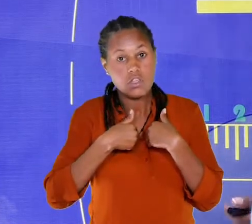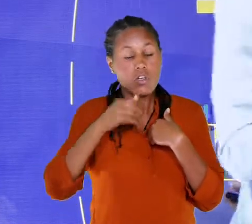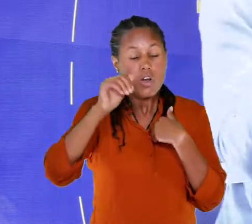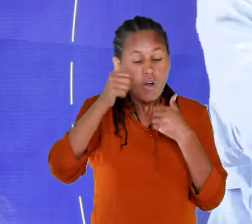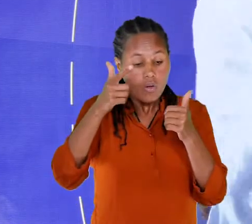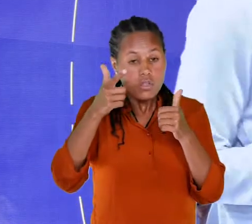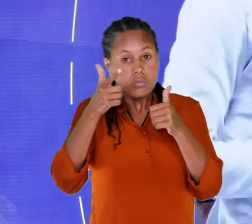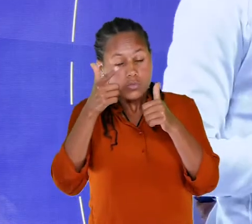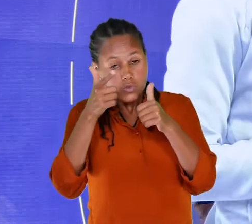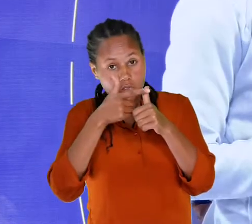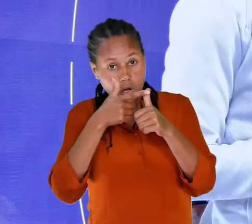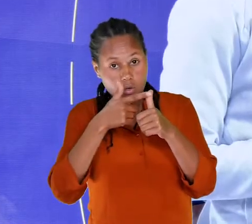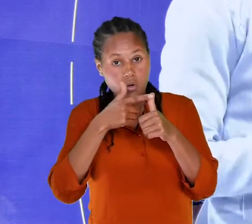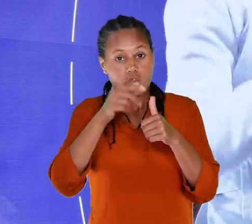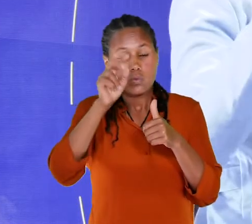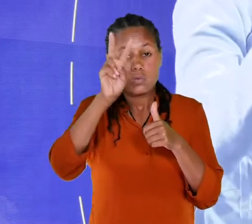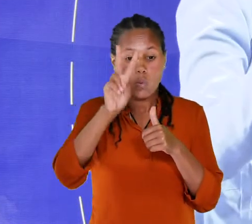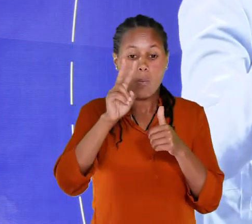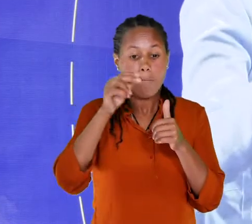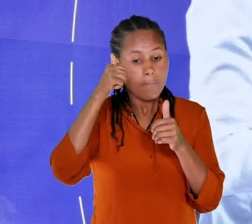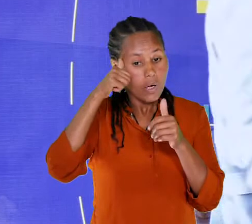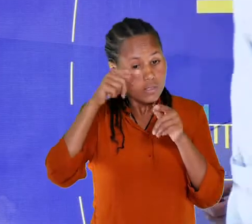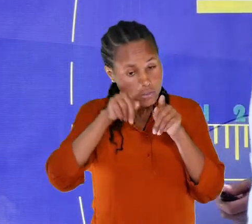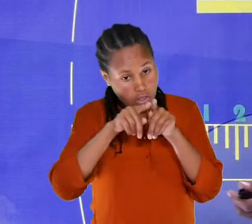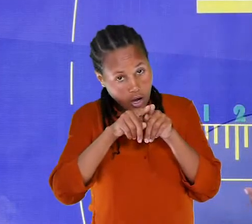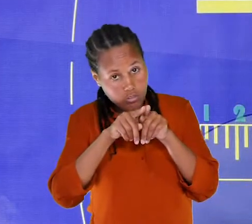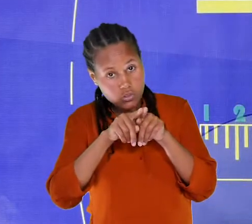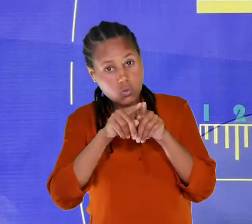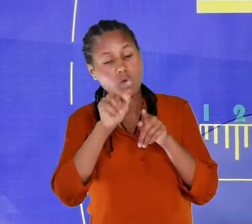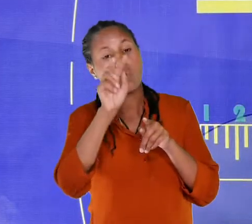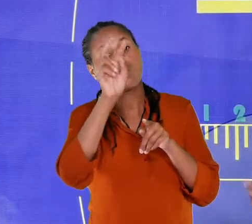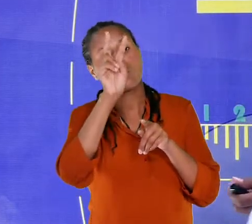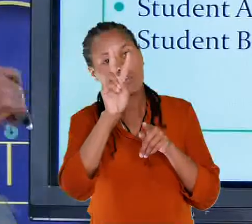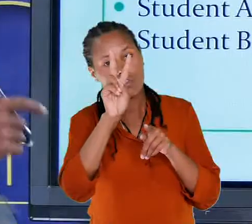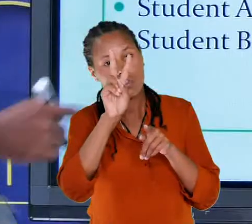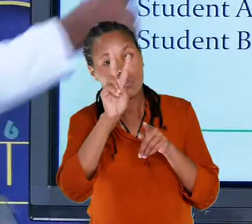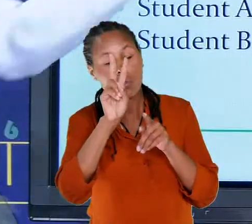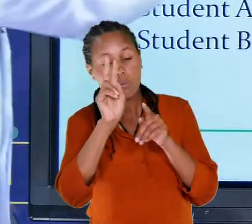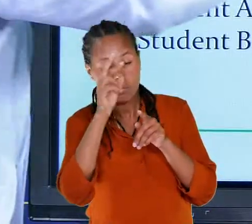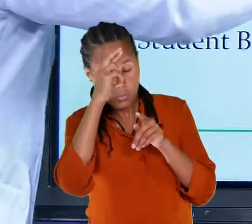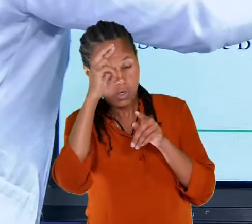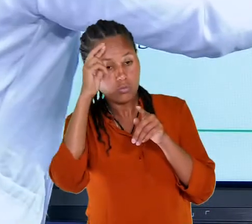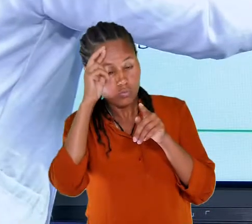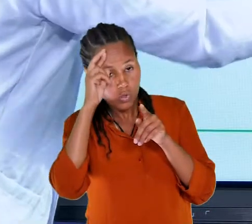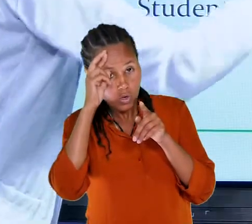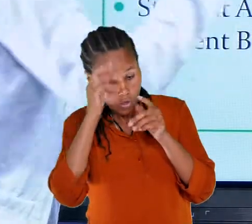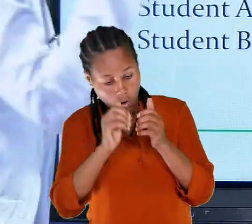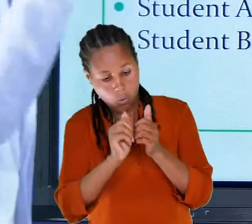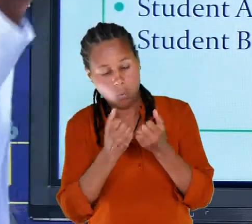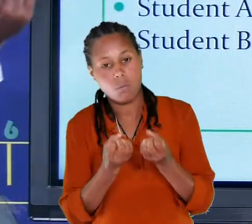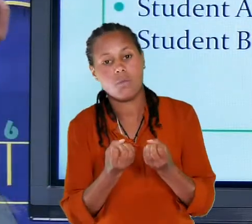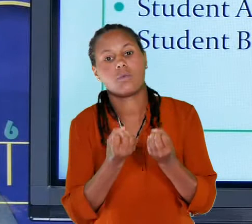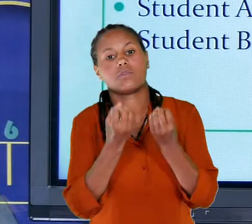is plural. In case of that, we can use how many? To talk